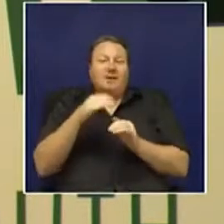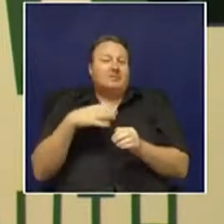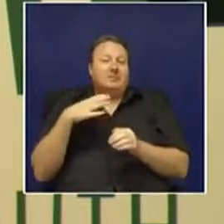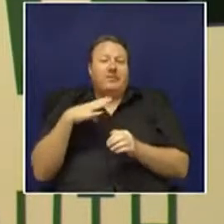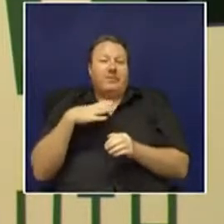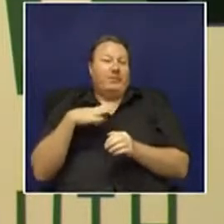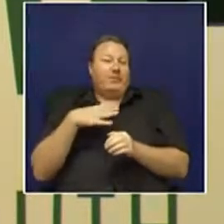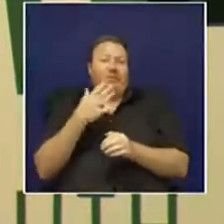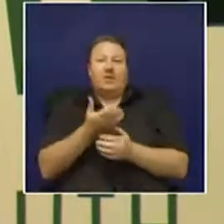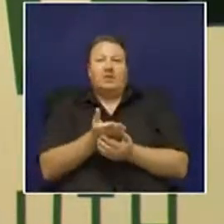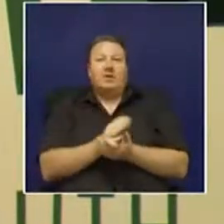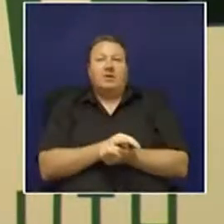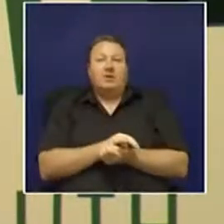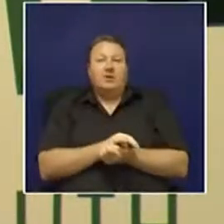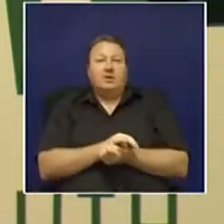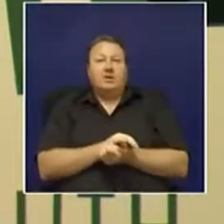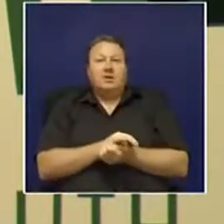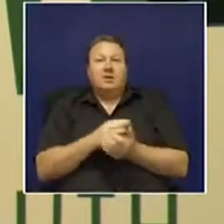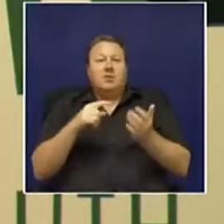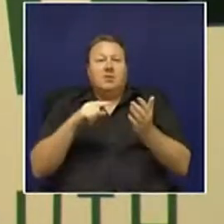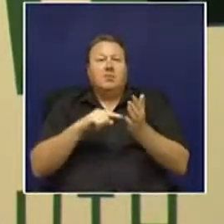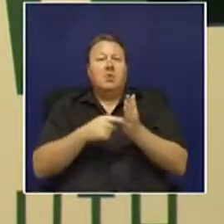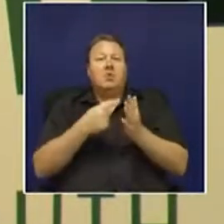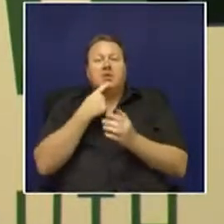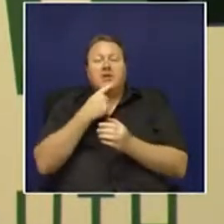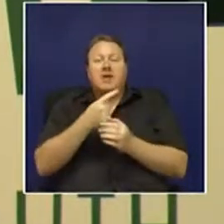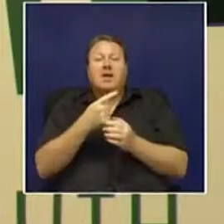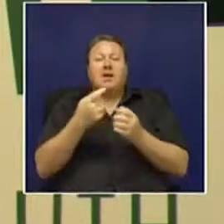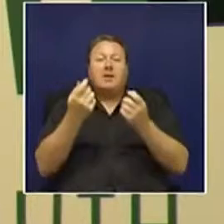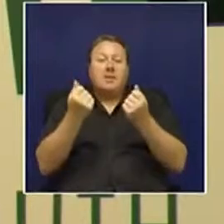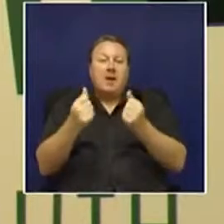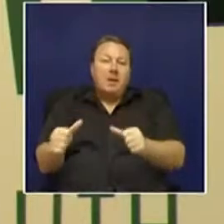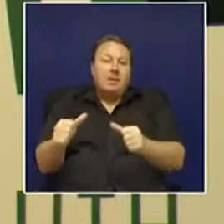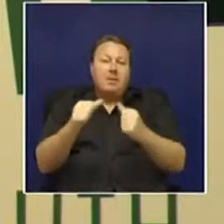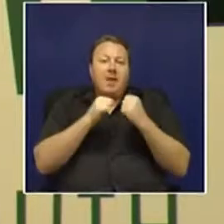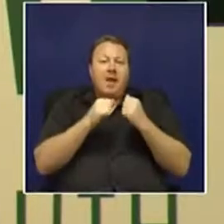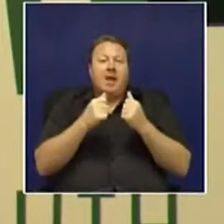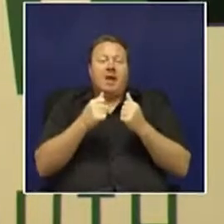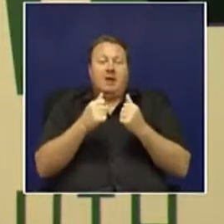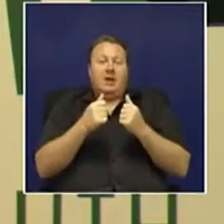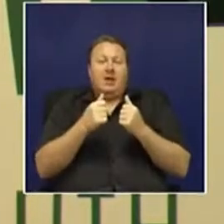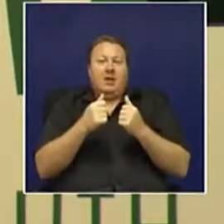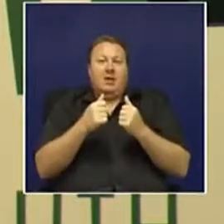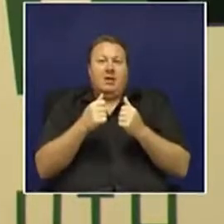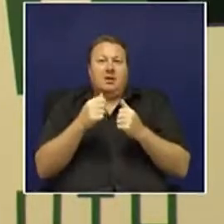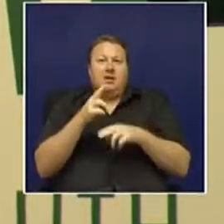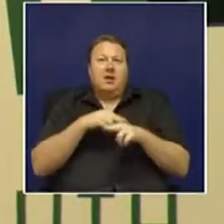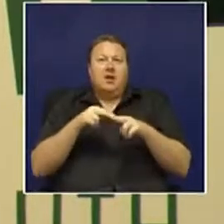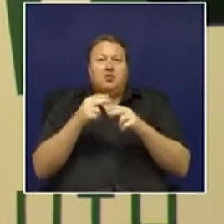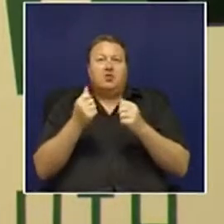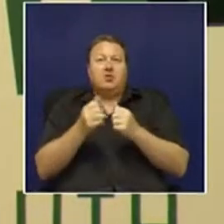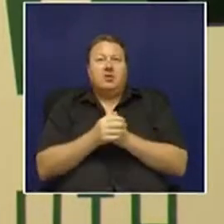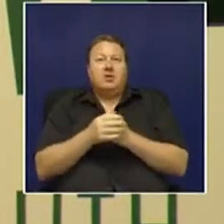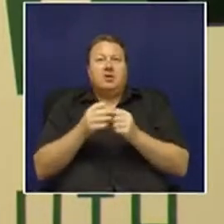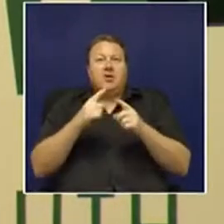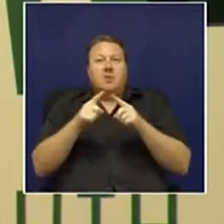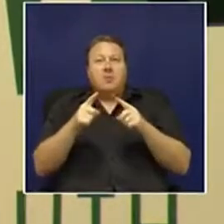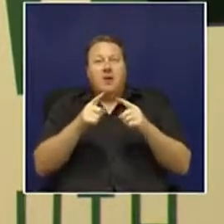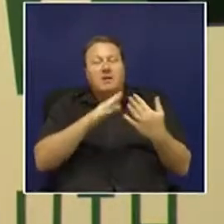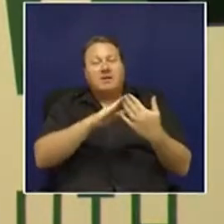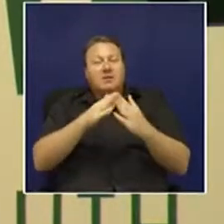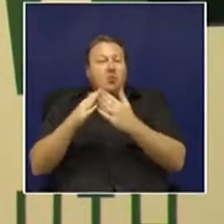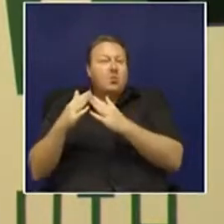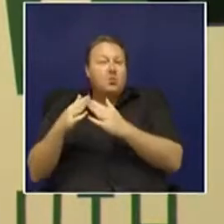Now, the point is, it's easy to say the money returns back to Treasury, but the effect of it is that the communities that have lost a bridge or something